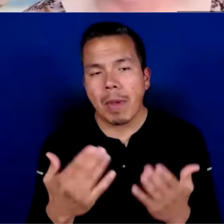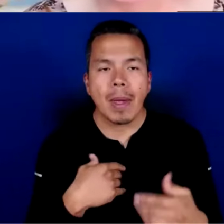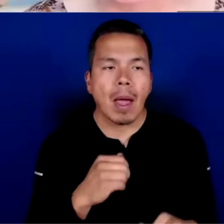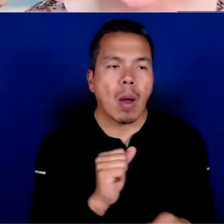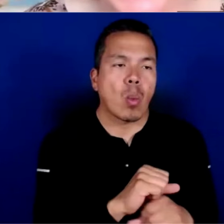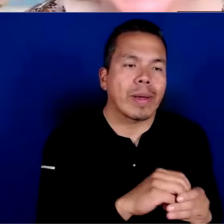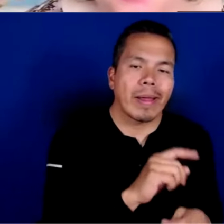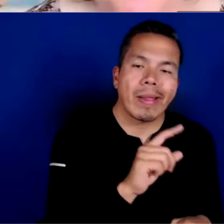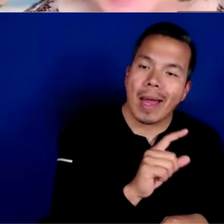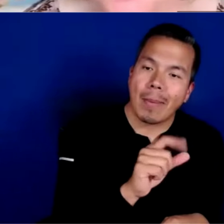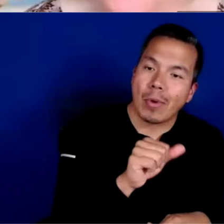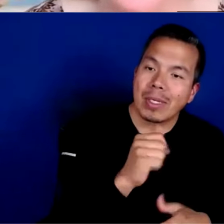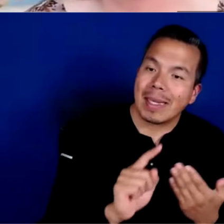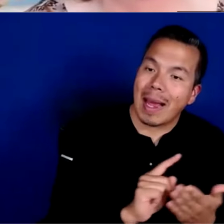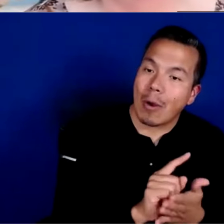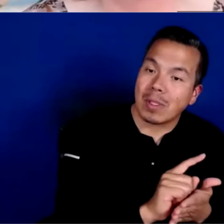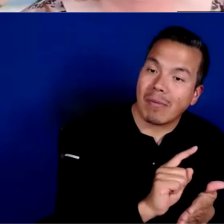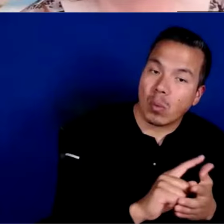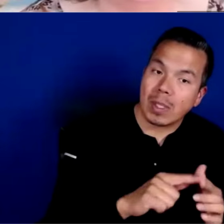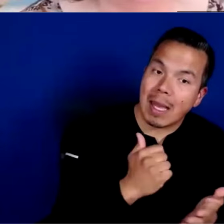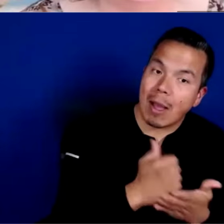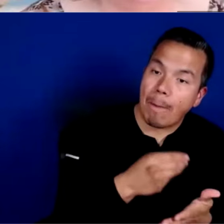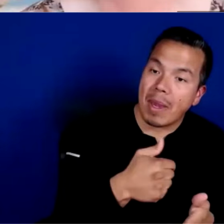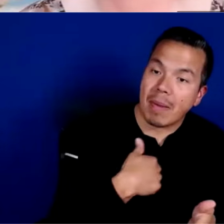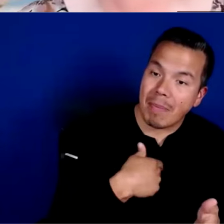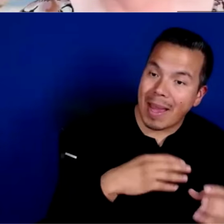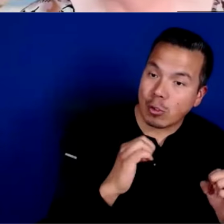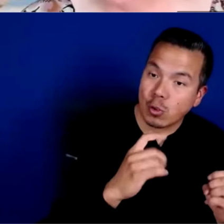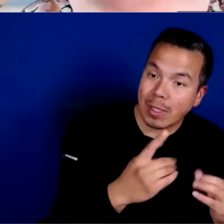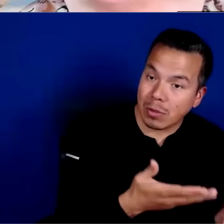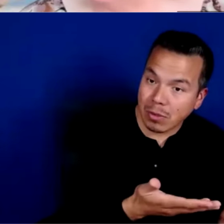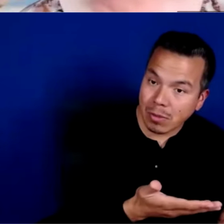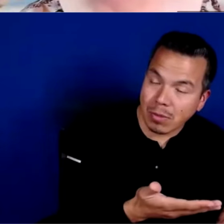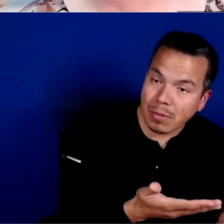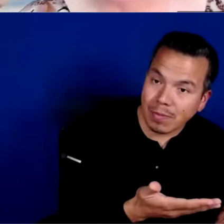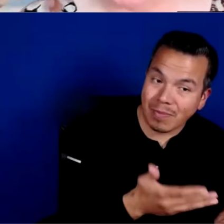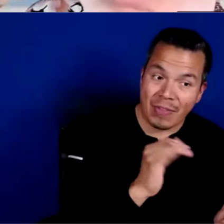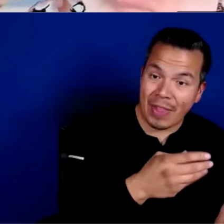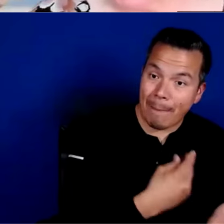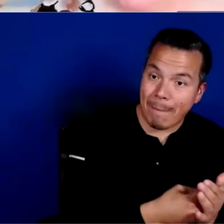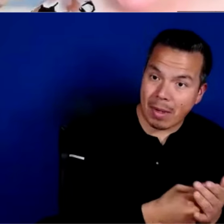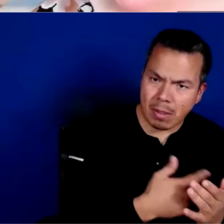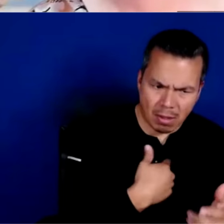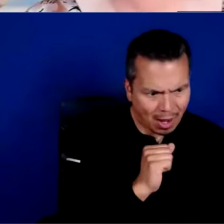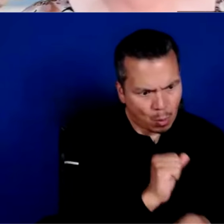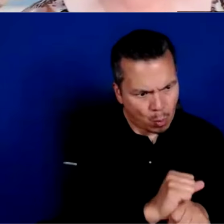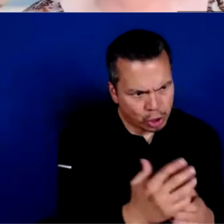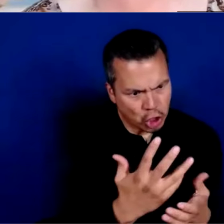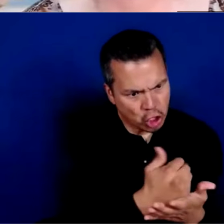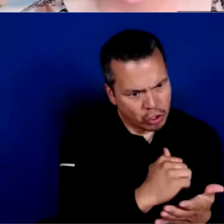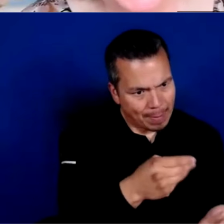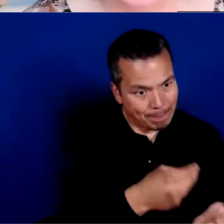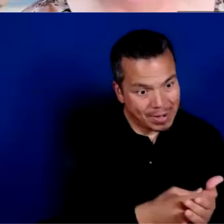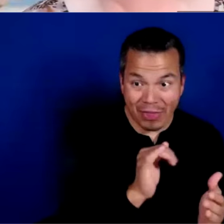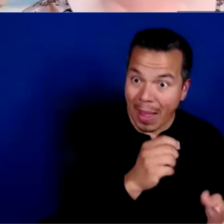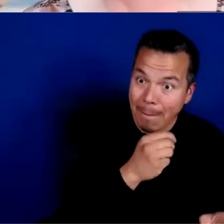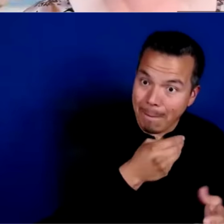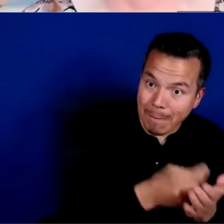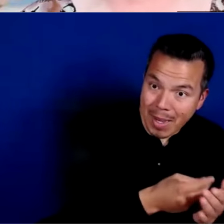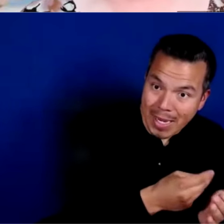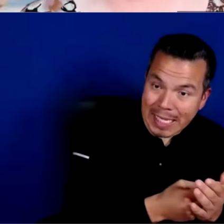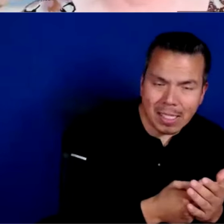library 10 hours a week to help pay your education expenses. That money, even though you worked and earned it, is